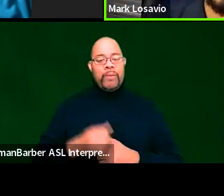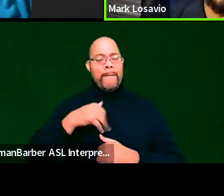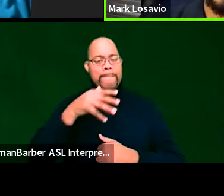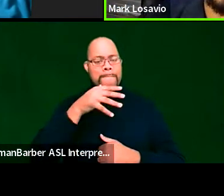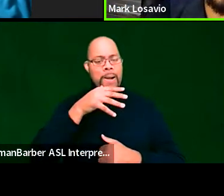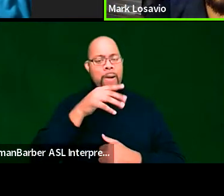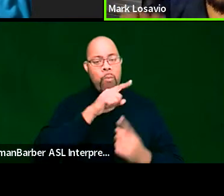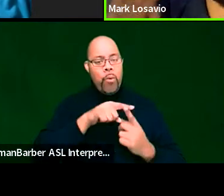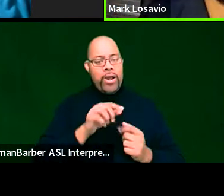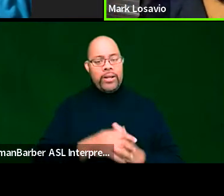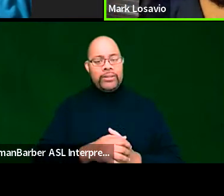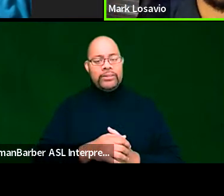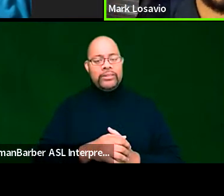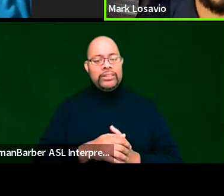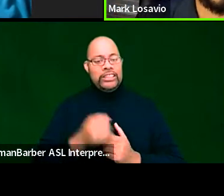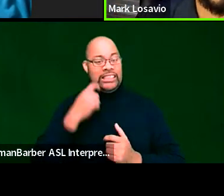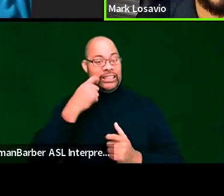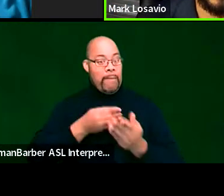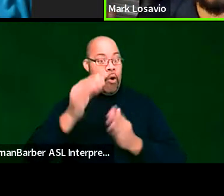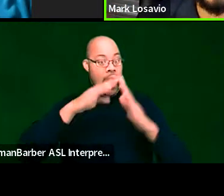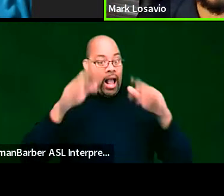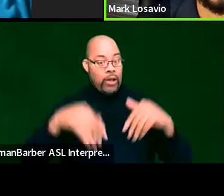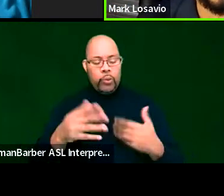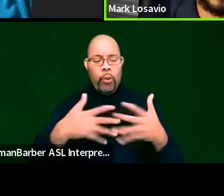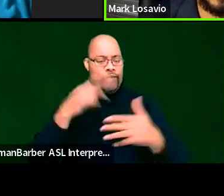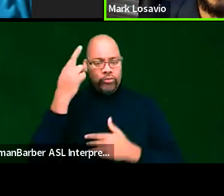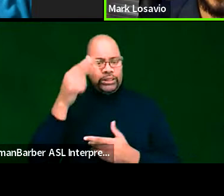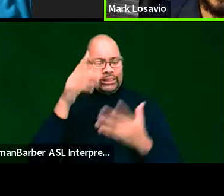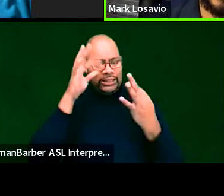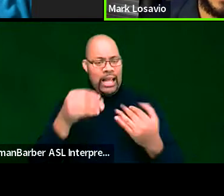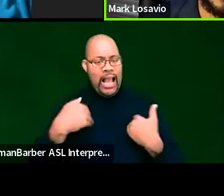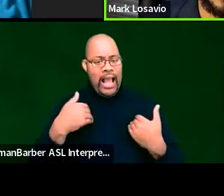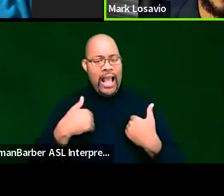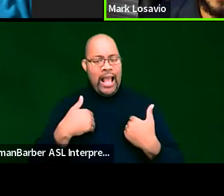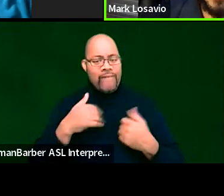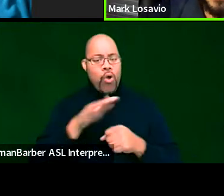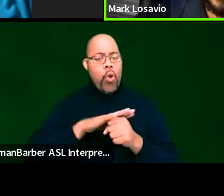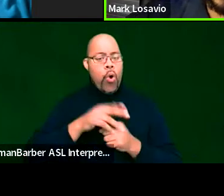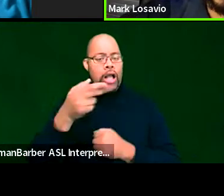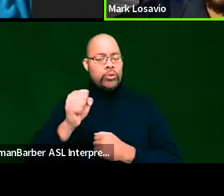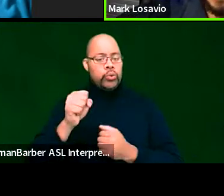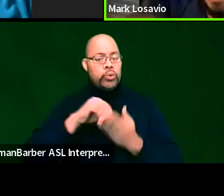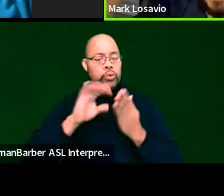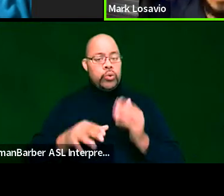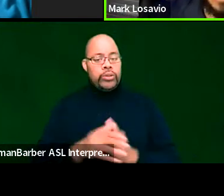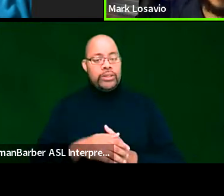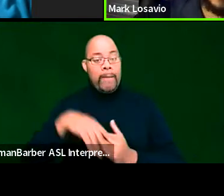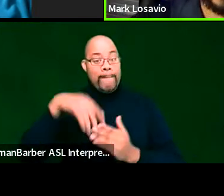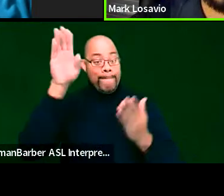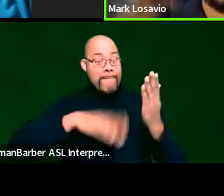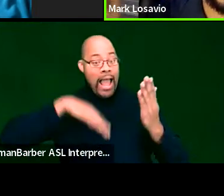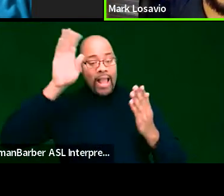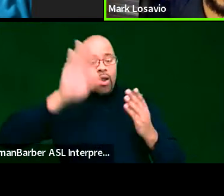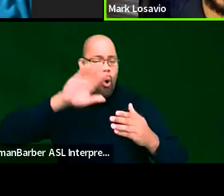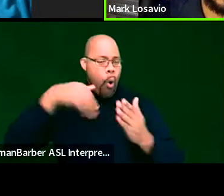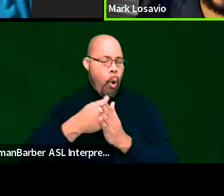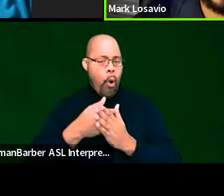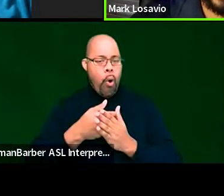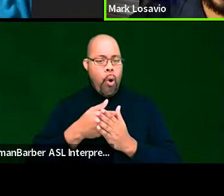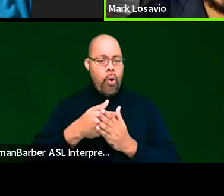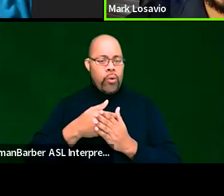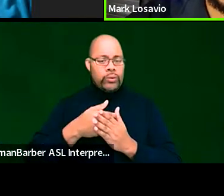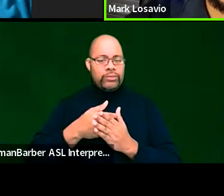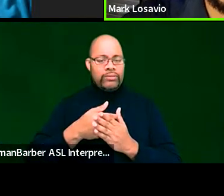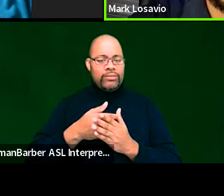mom, when she had just bought the house, for whatever reason, she decided to have like a local high school student paint the entire stairwell to